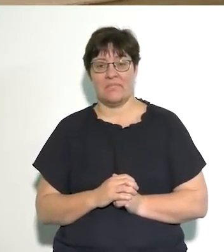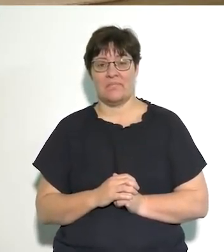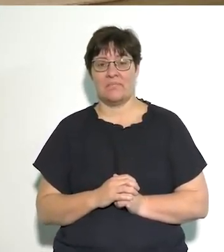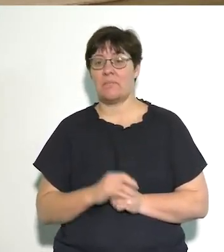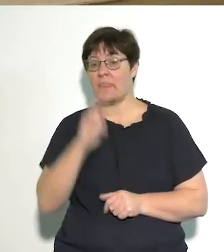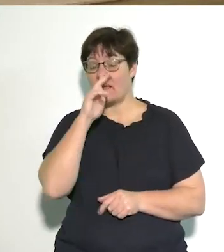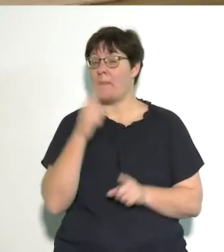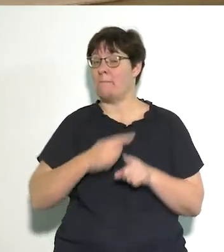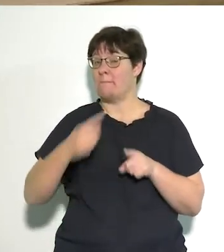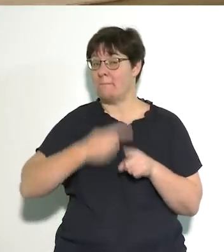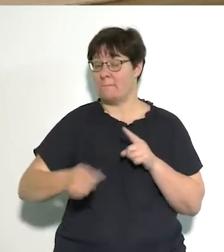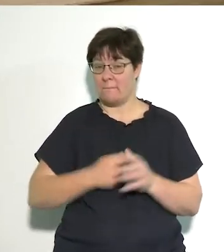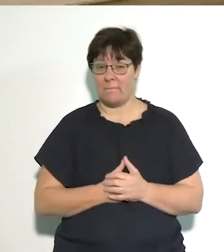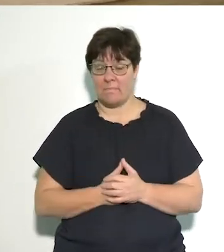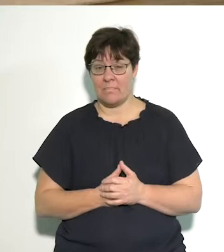You'll need a pencil.